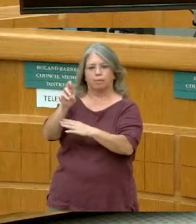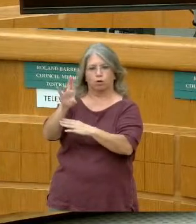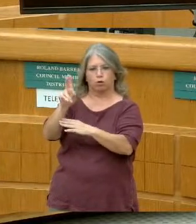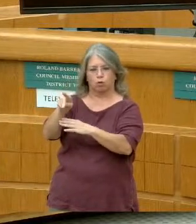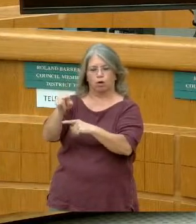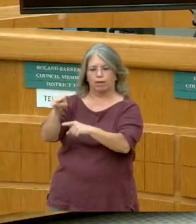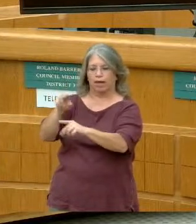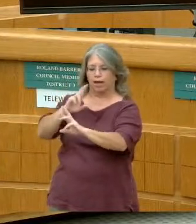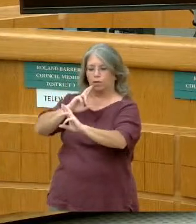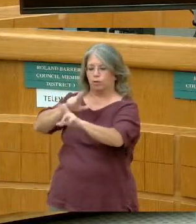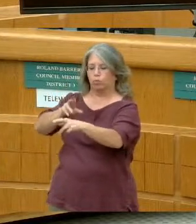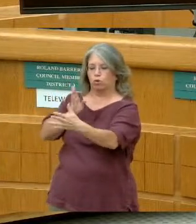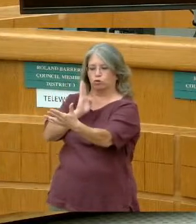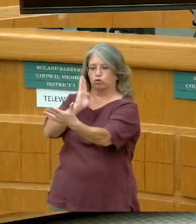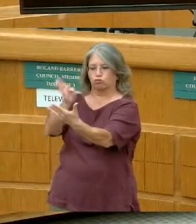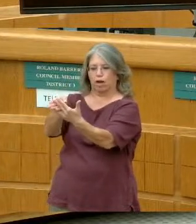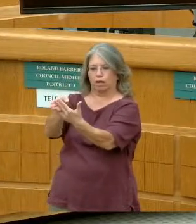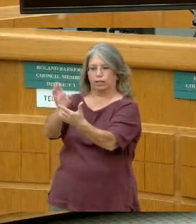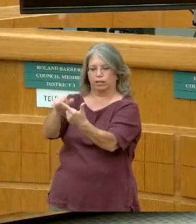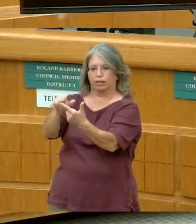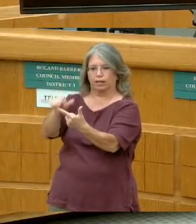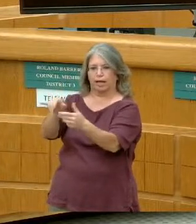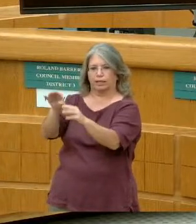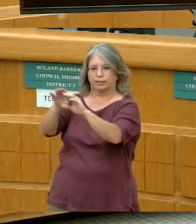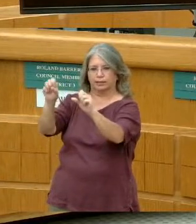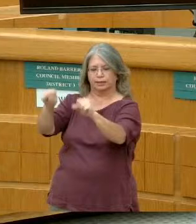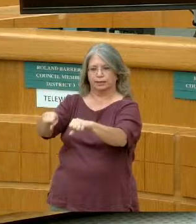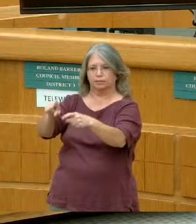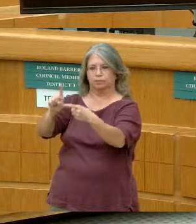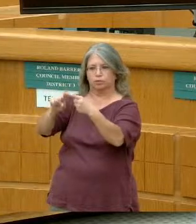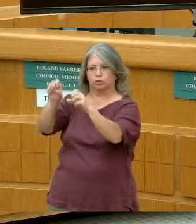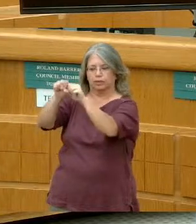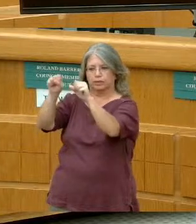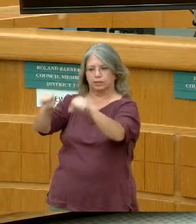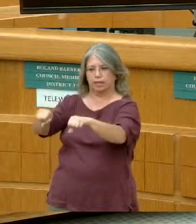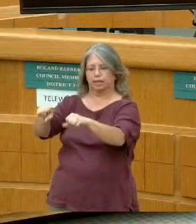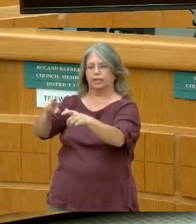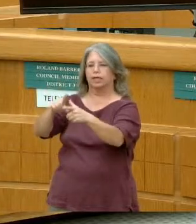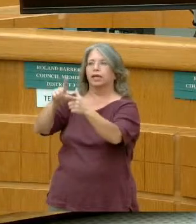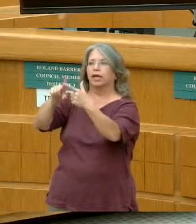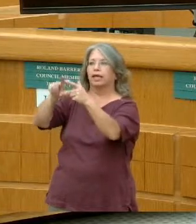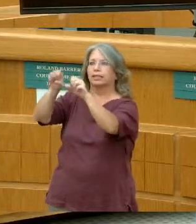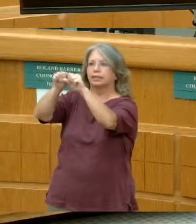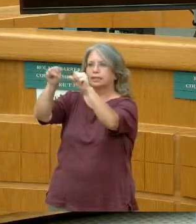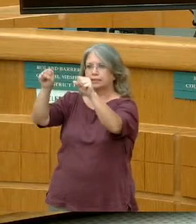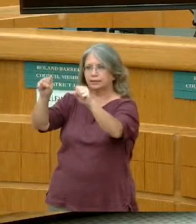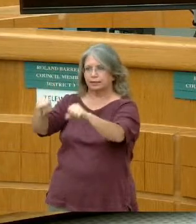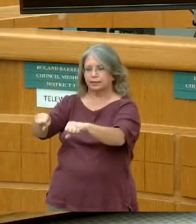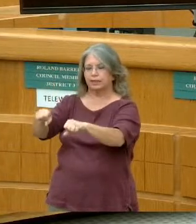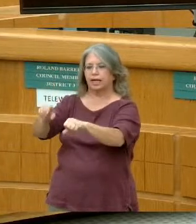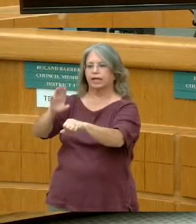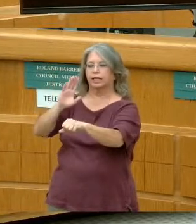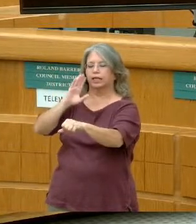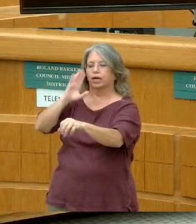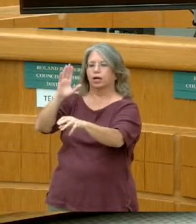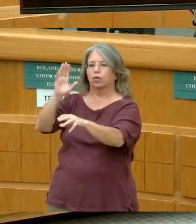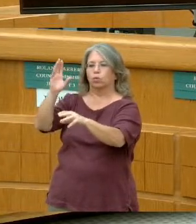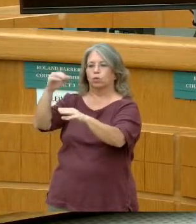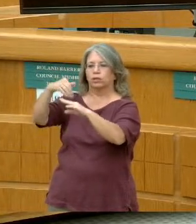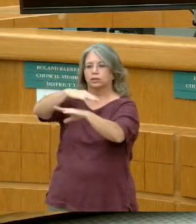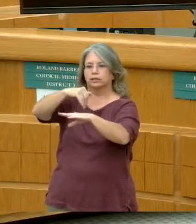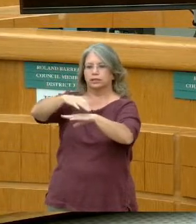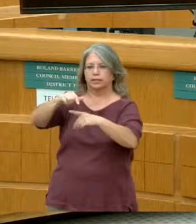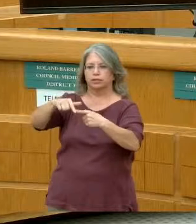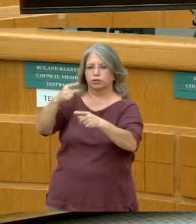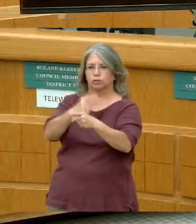which goes to the state, and that's how the state ends up with them. And then they disseminate them out to the right county. So Nueces would get theirs. Are you